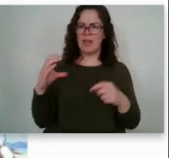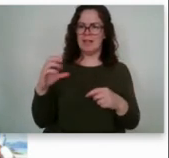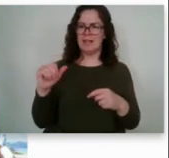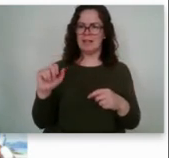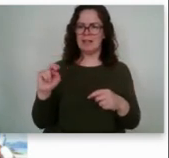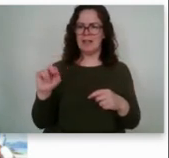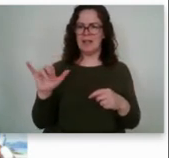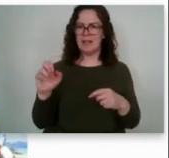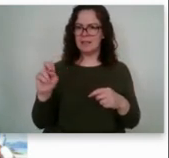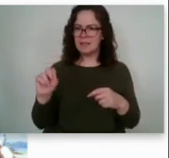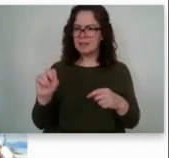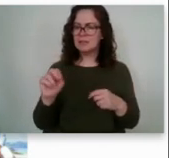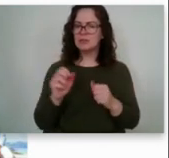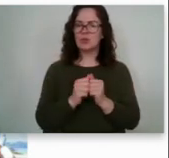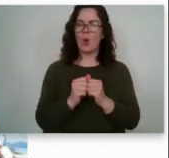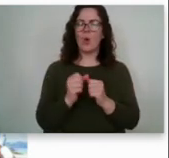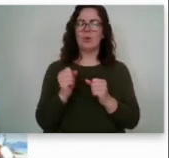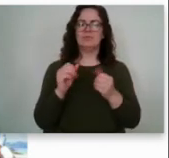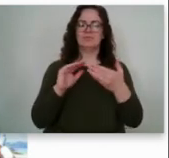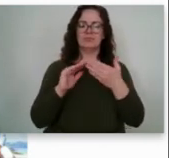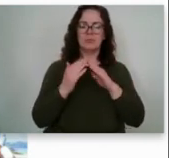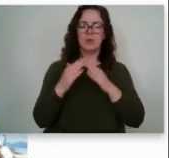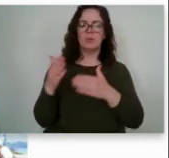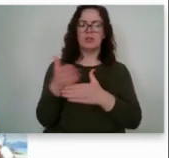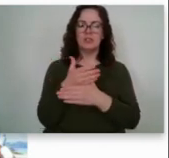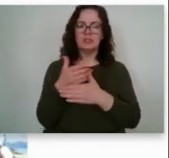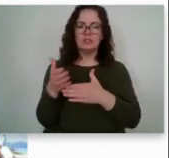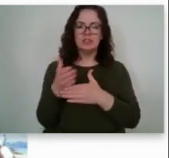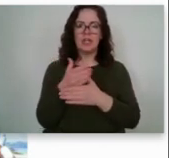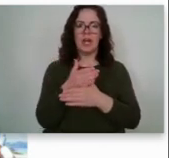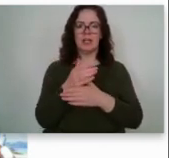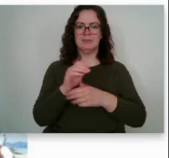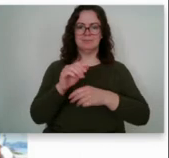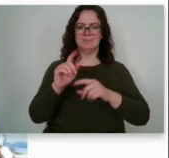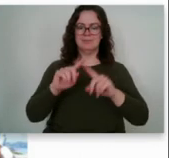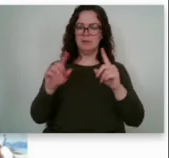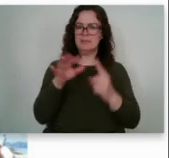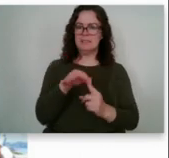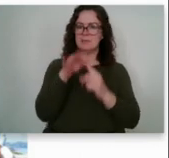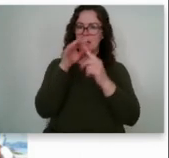So communities share their landmarks with other people.